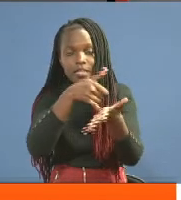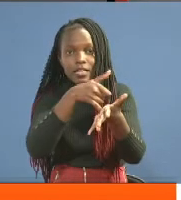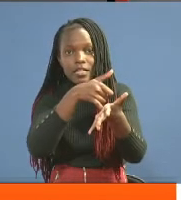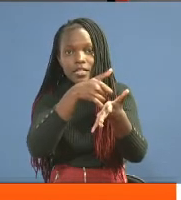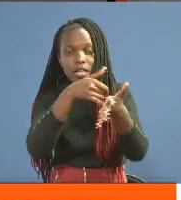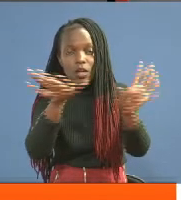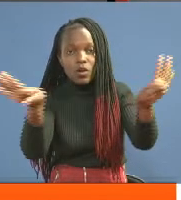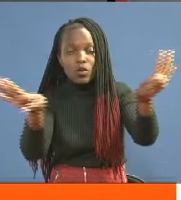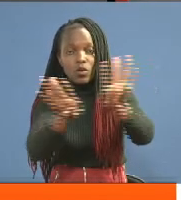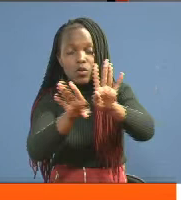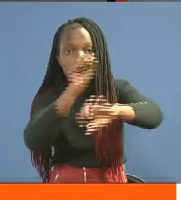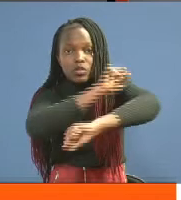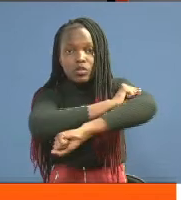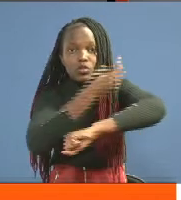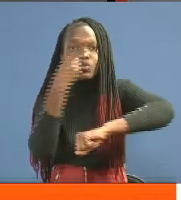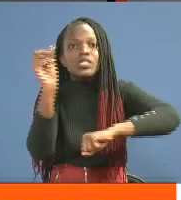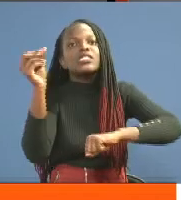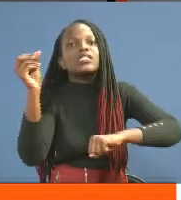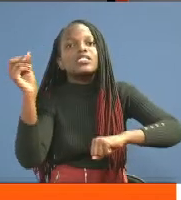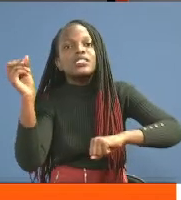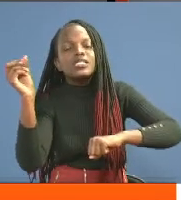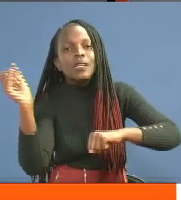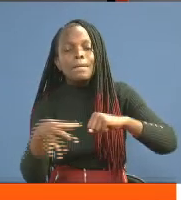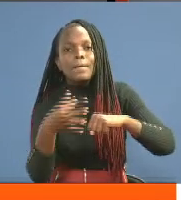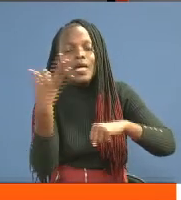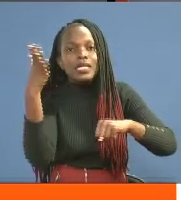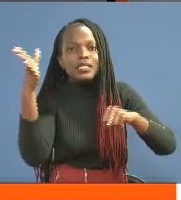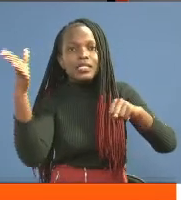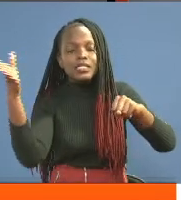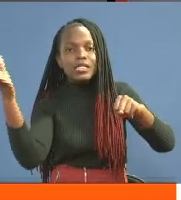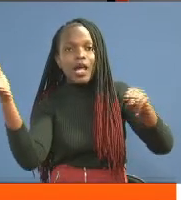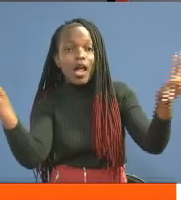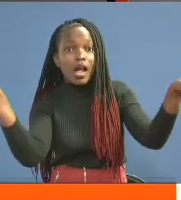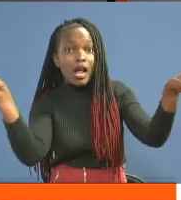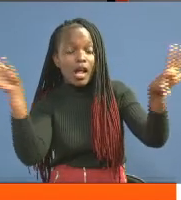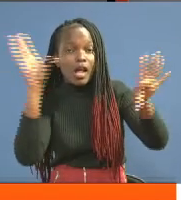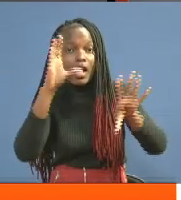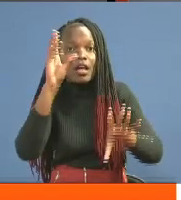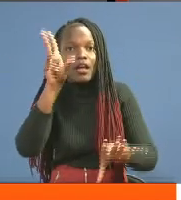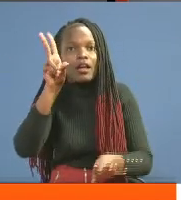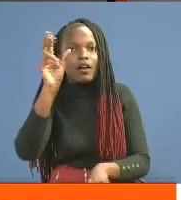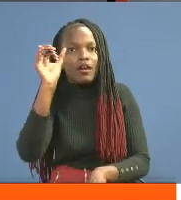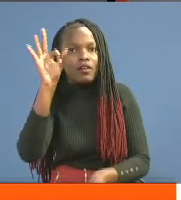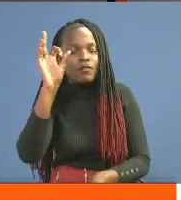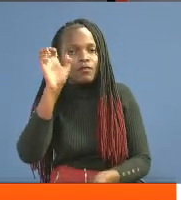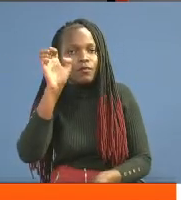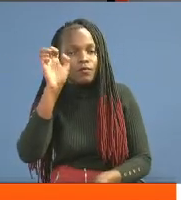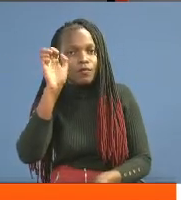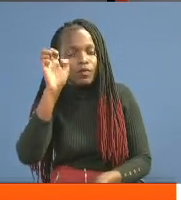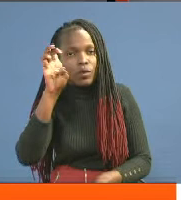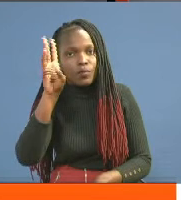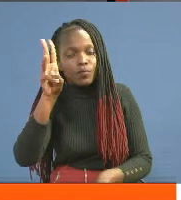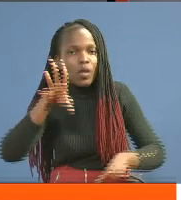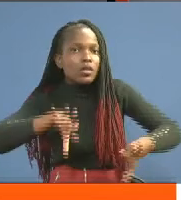closure of schools by 20th of March, countrywide curfew, closure of clubs, restaurants and